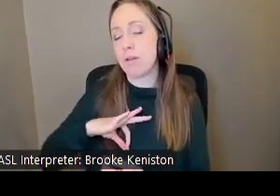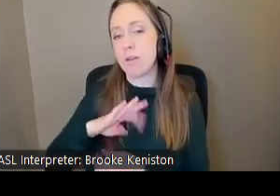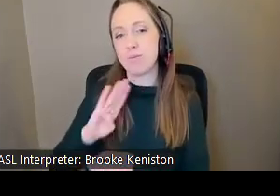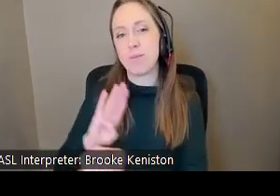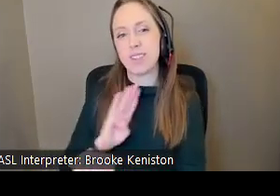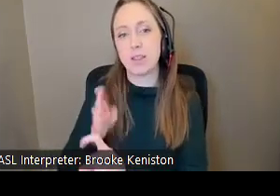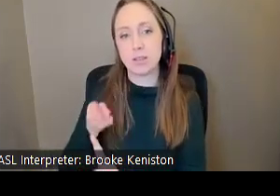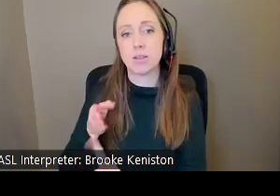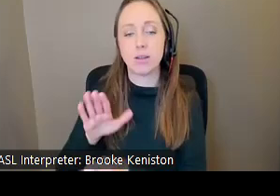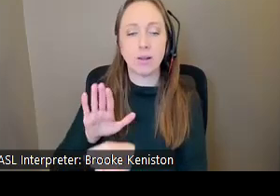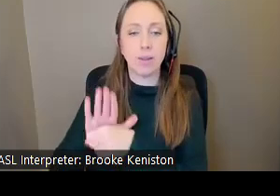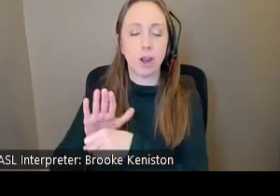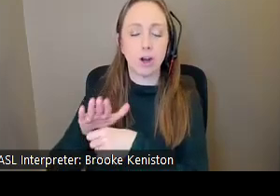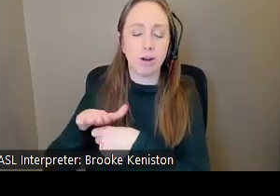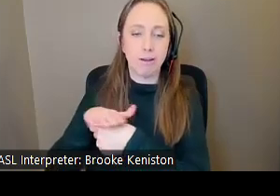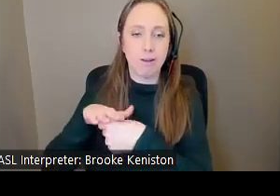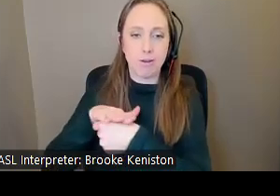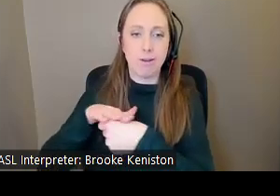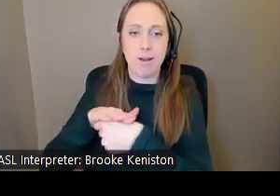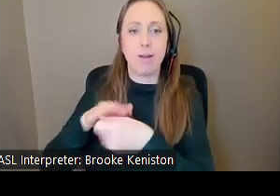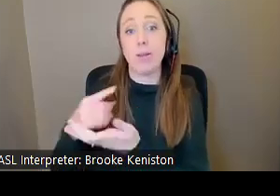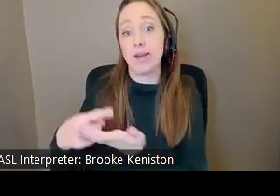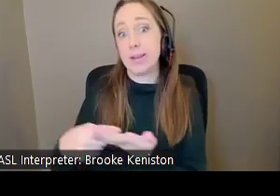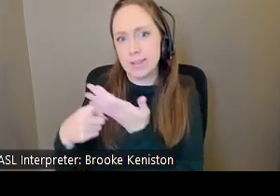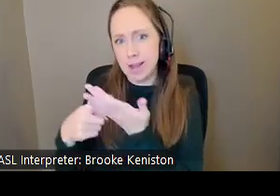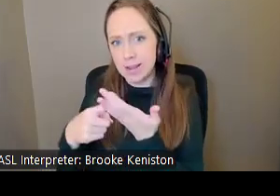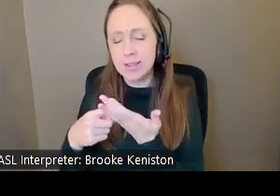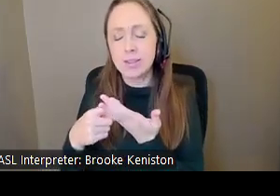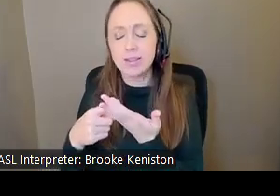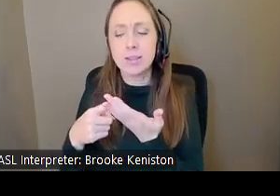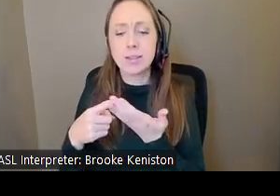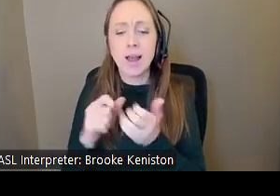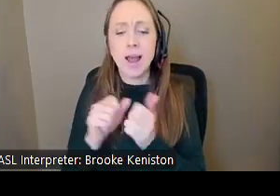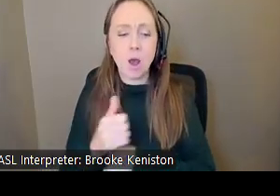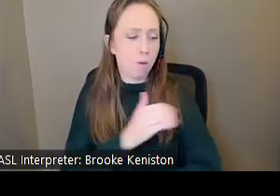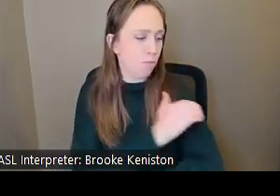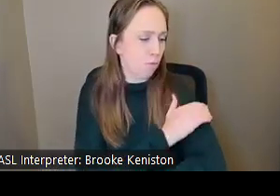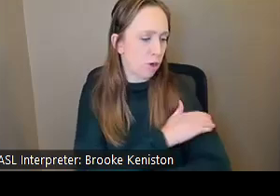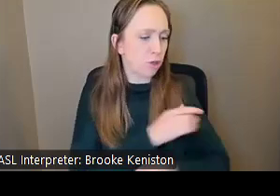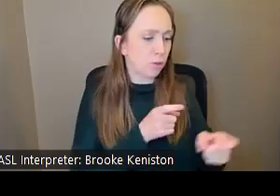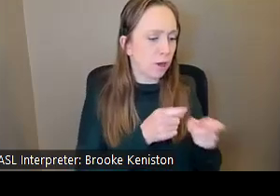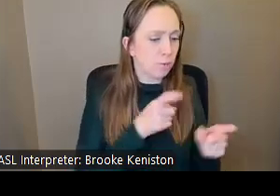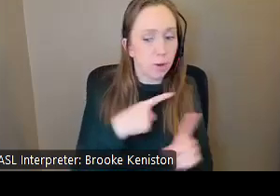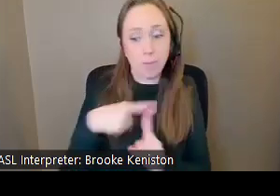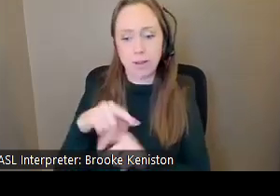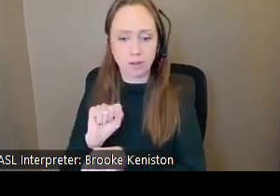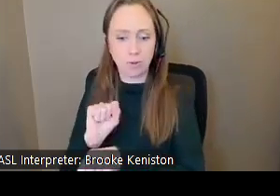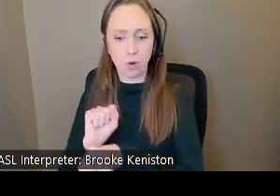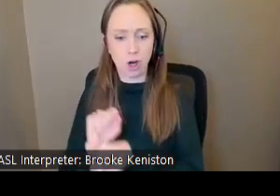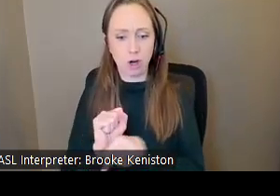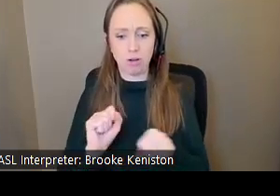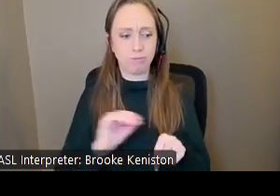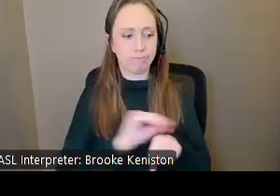management and job security and employment opportunities, and that is a good example of